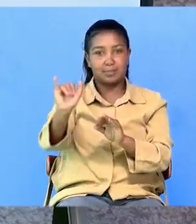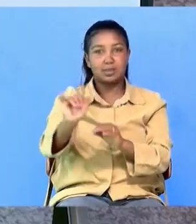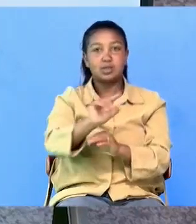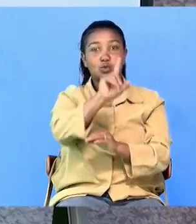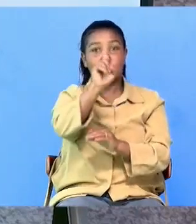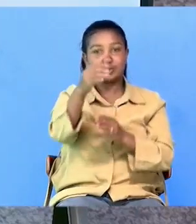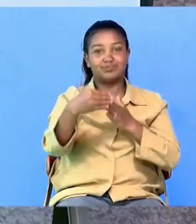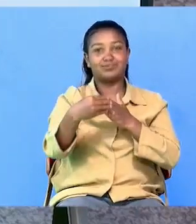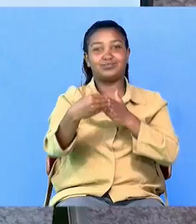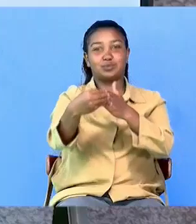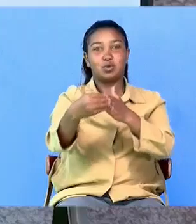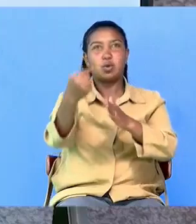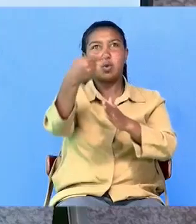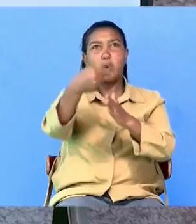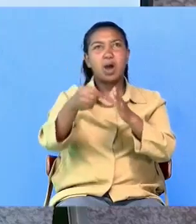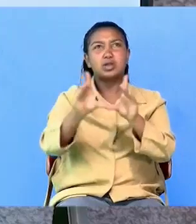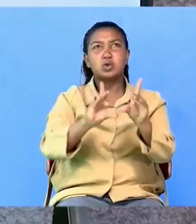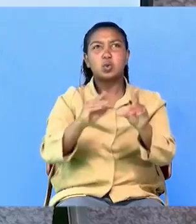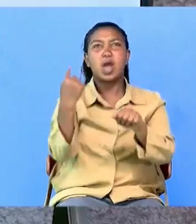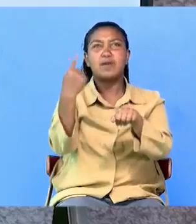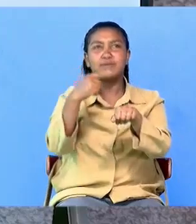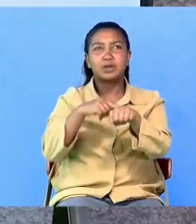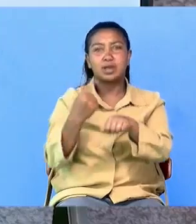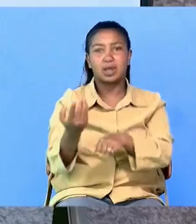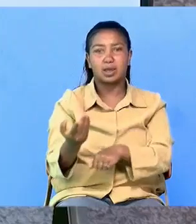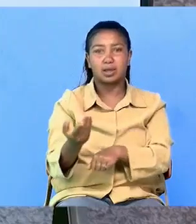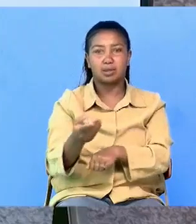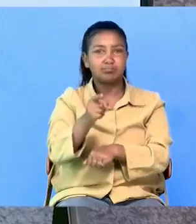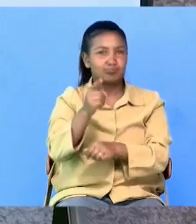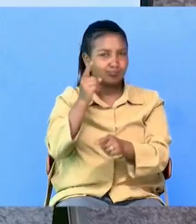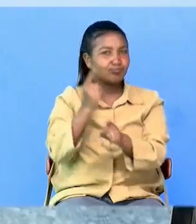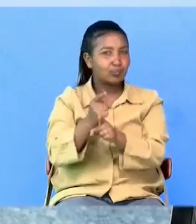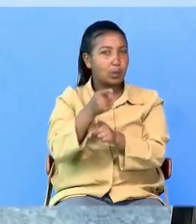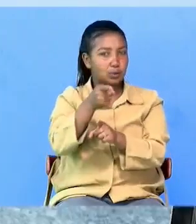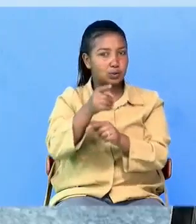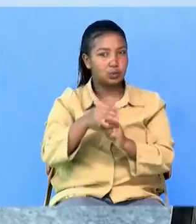question leads you, what do you do every day? I'm sure that